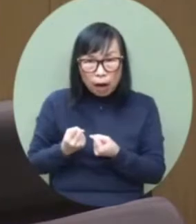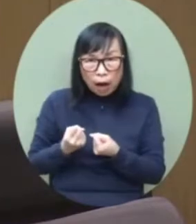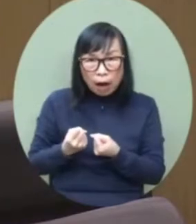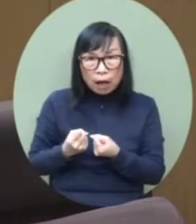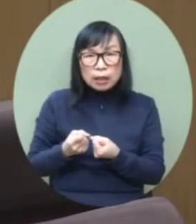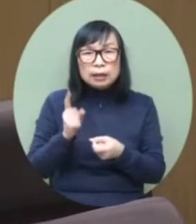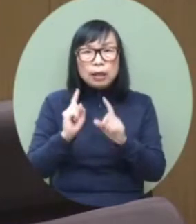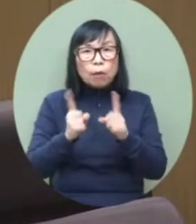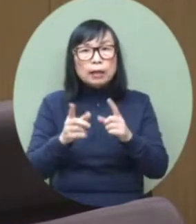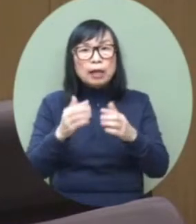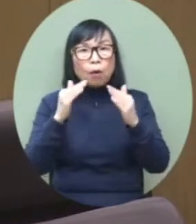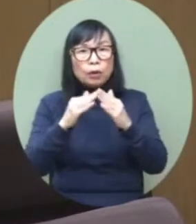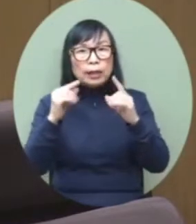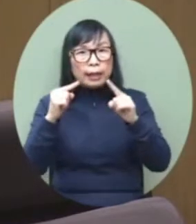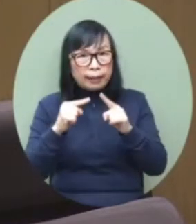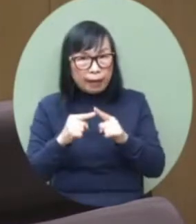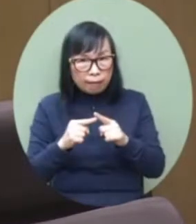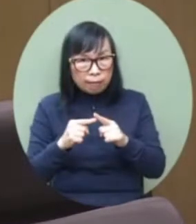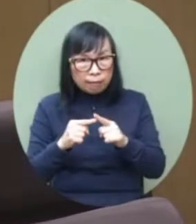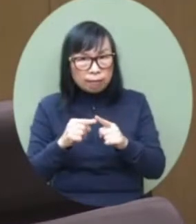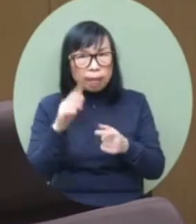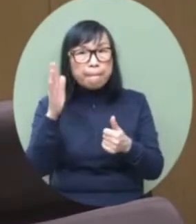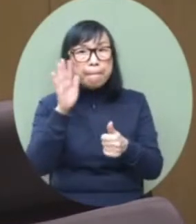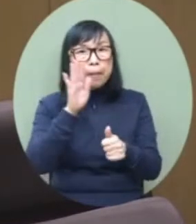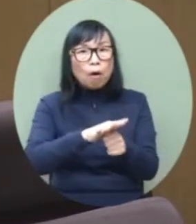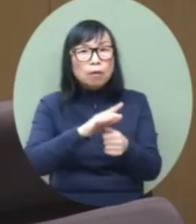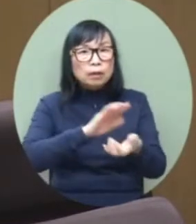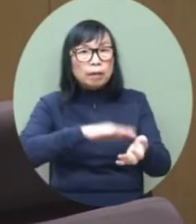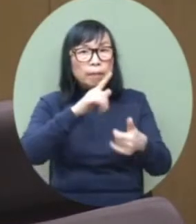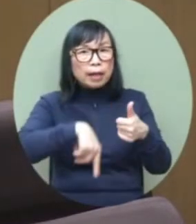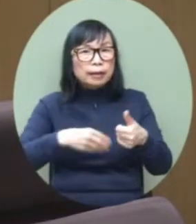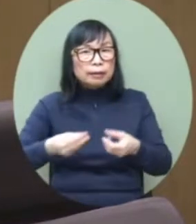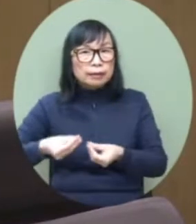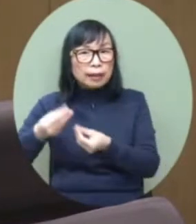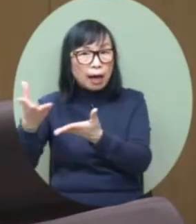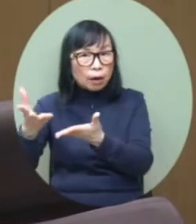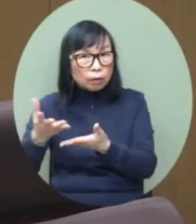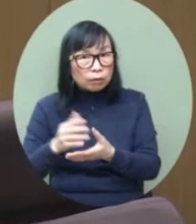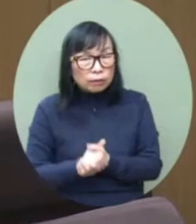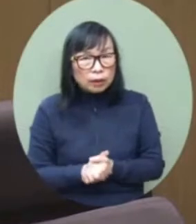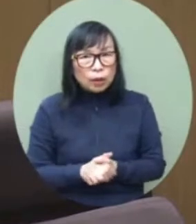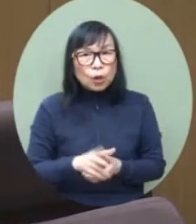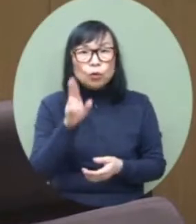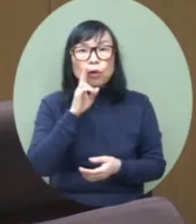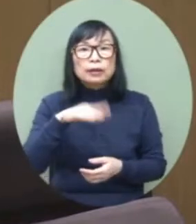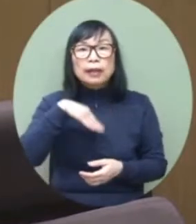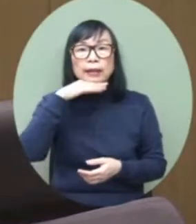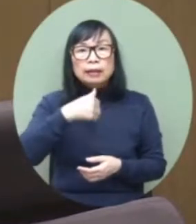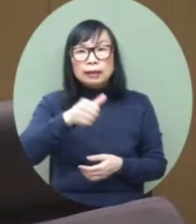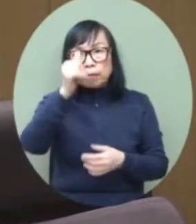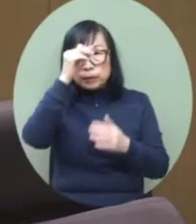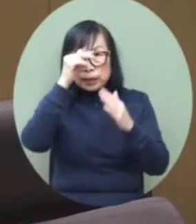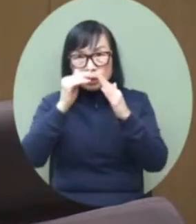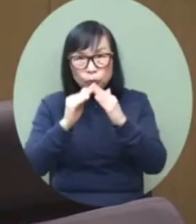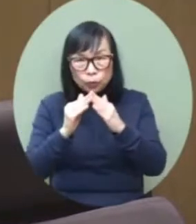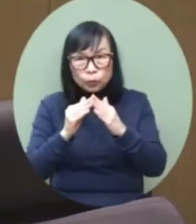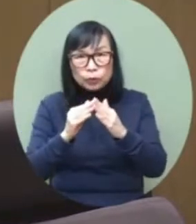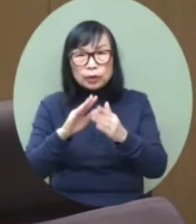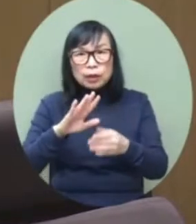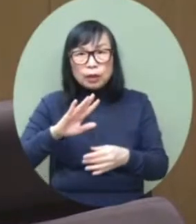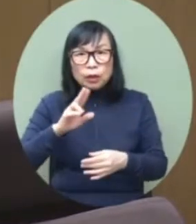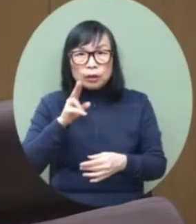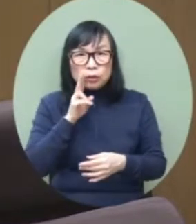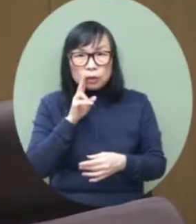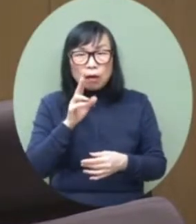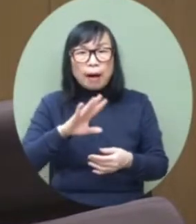out sample kits, sample bottles, and family members can help return the samples, and while